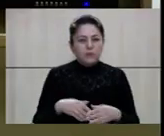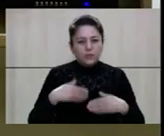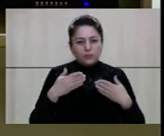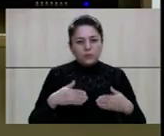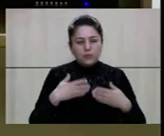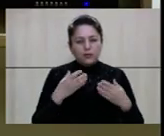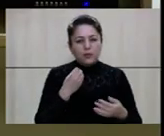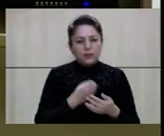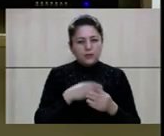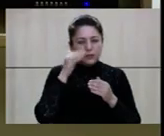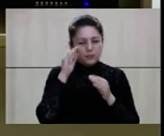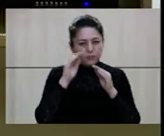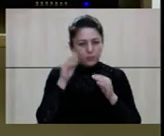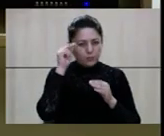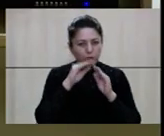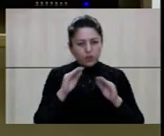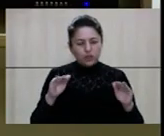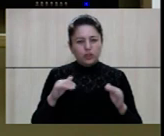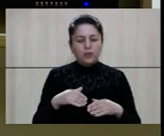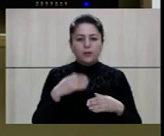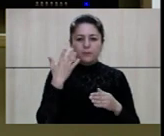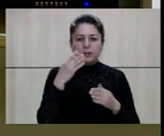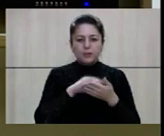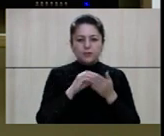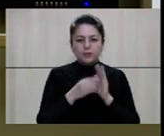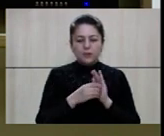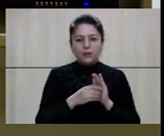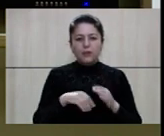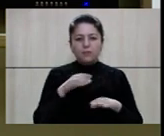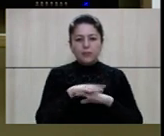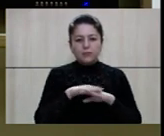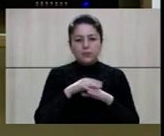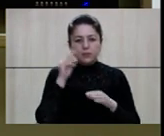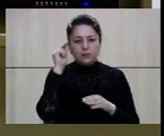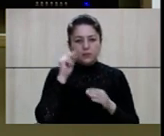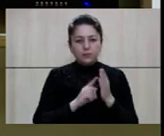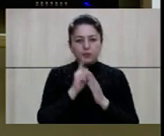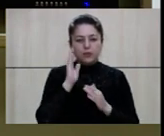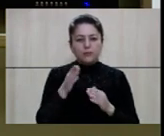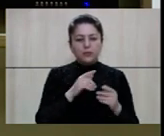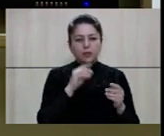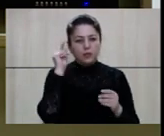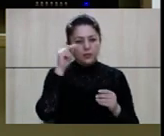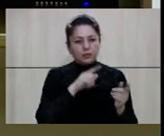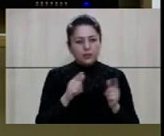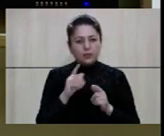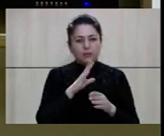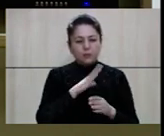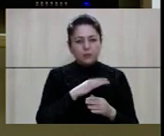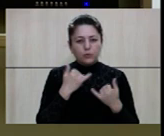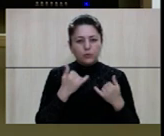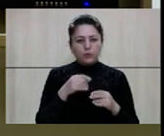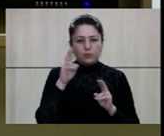Assalomu alaykum aziz bolajonlar. 5-sinfda matematika darsini boshlaymiz. Darsga tayyorlanib olgan bo'lsangiz,